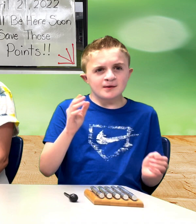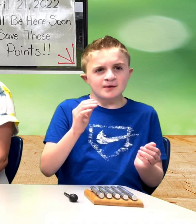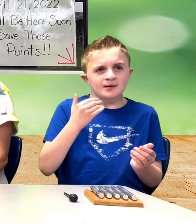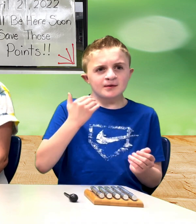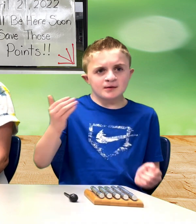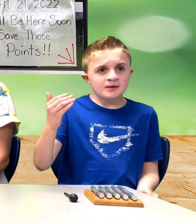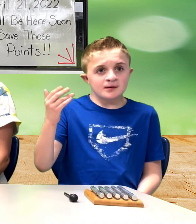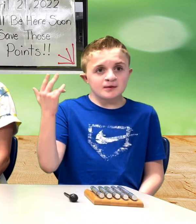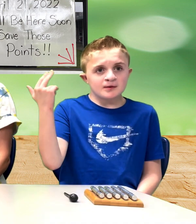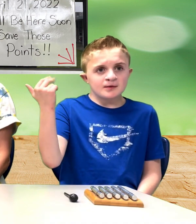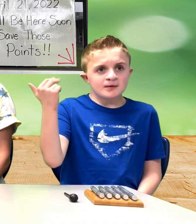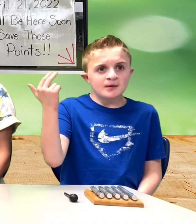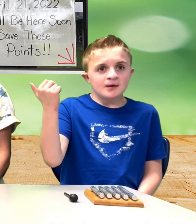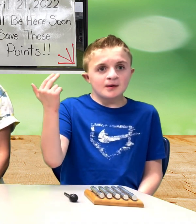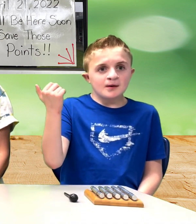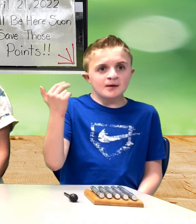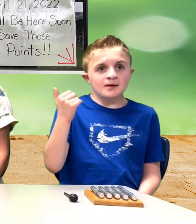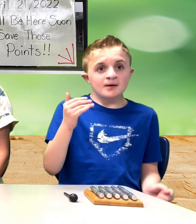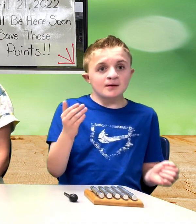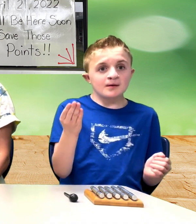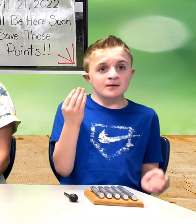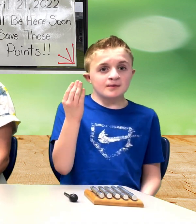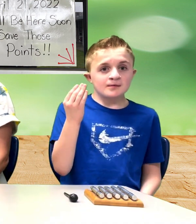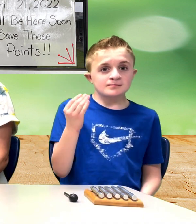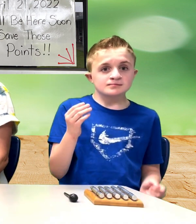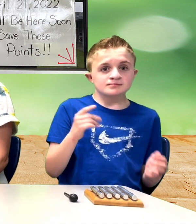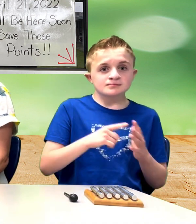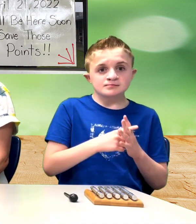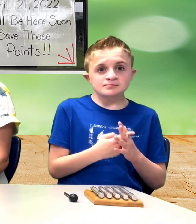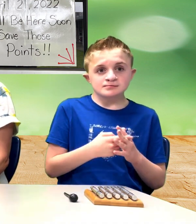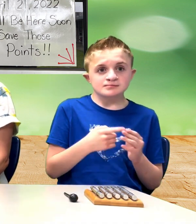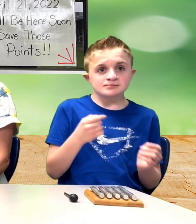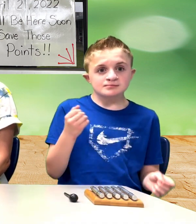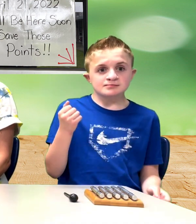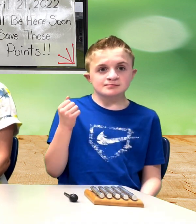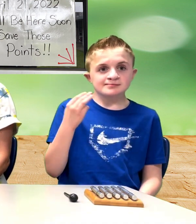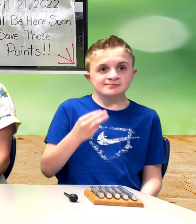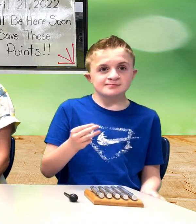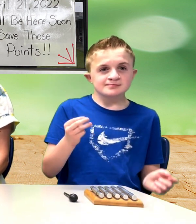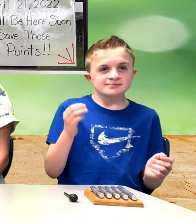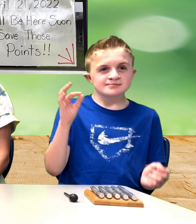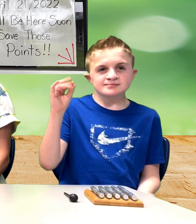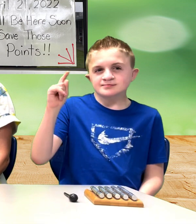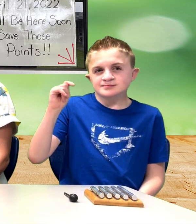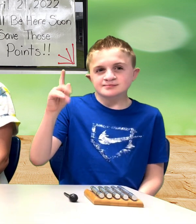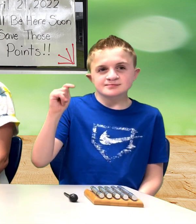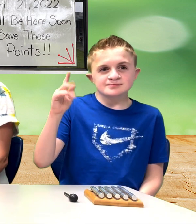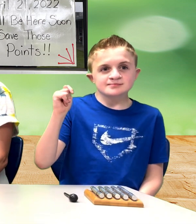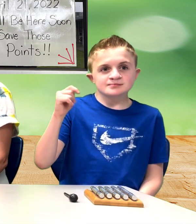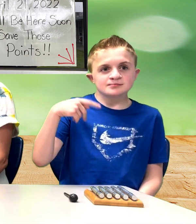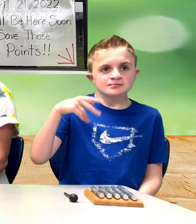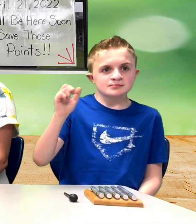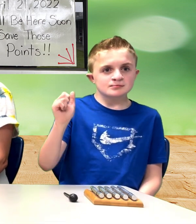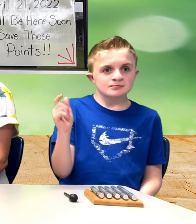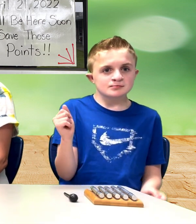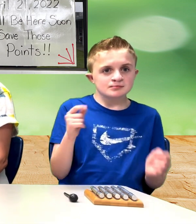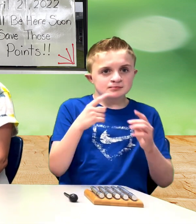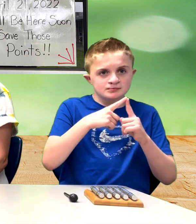13th. Begin April 14th. The event will be 100 PBIS